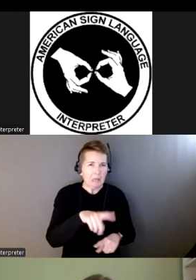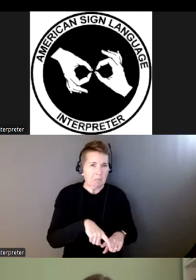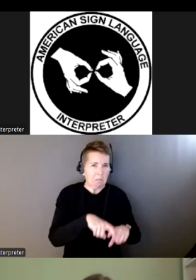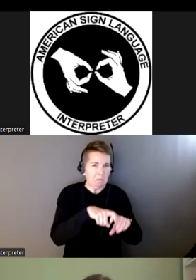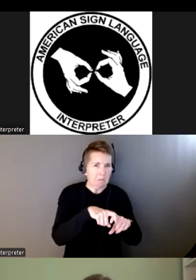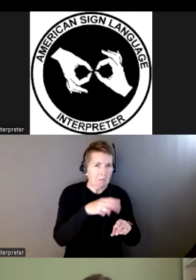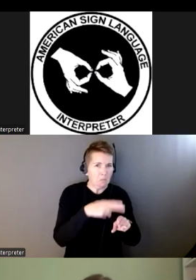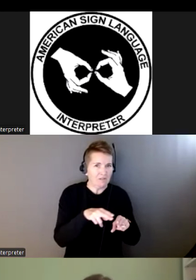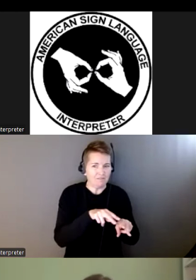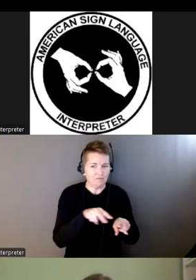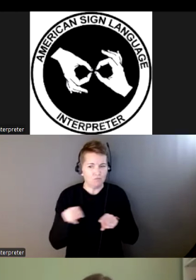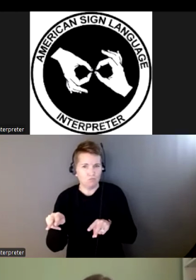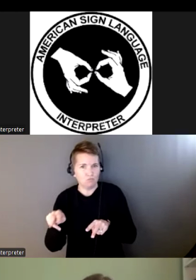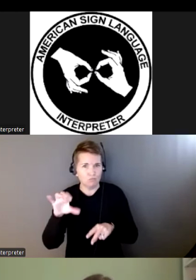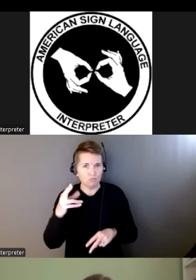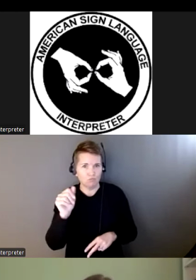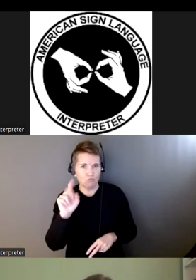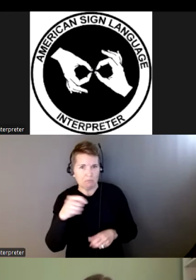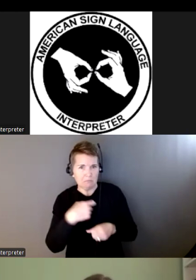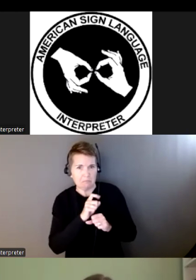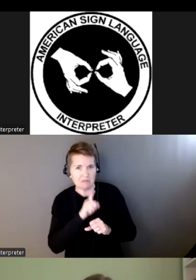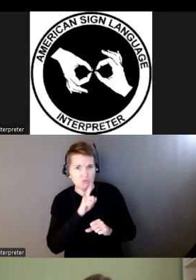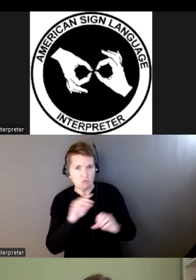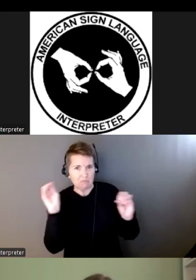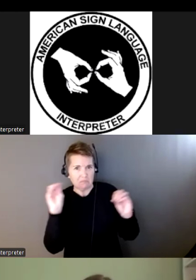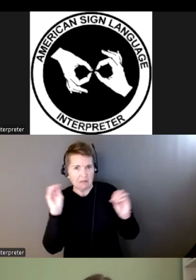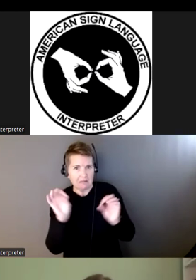make sure that there is no urgent